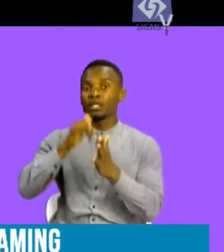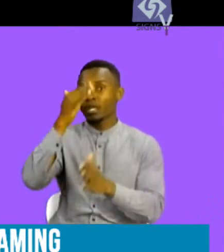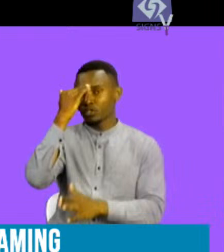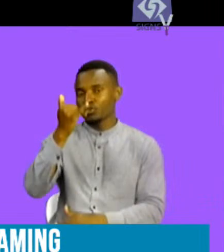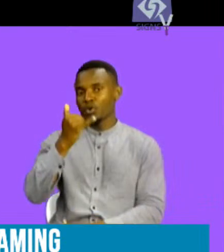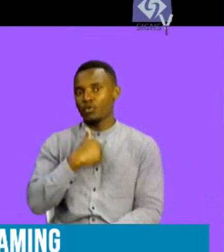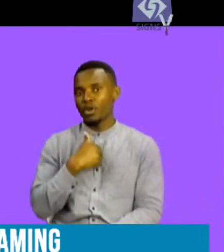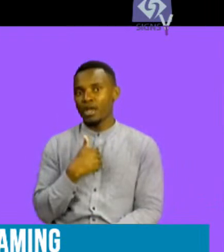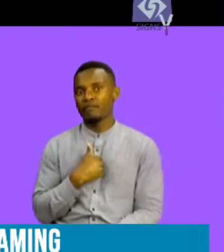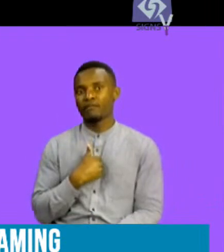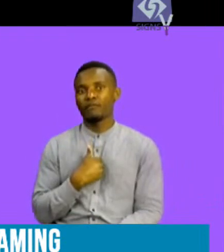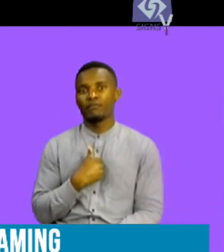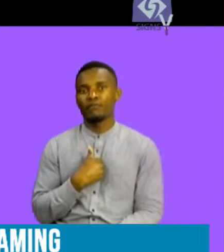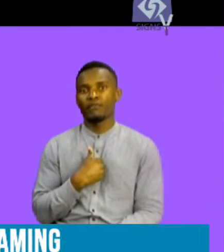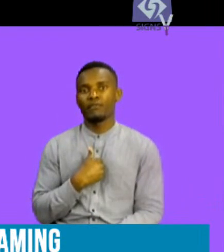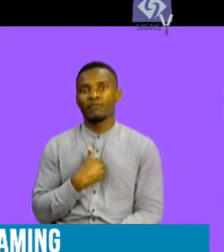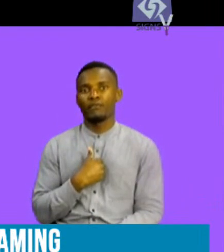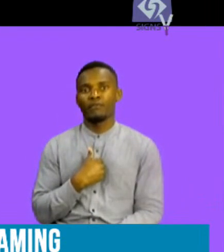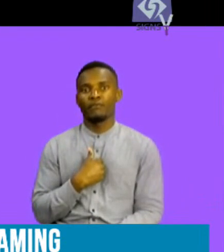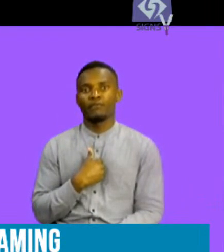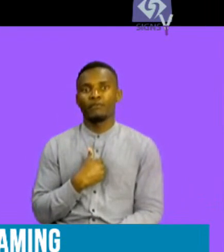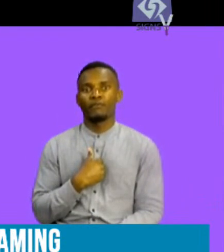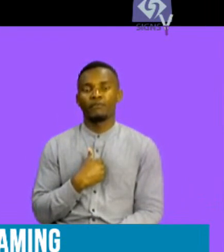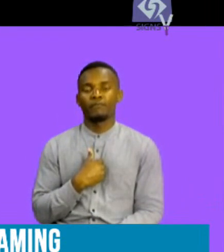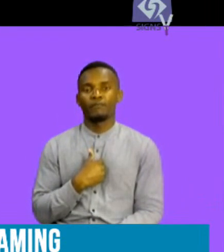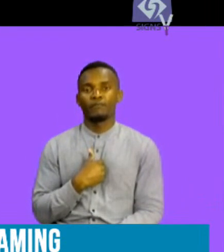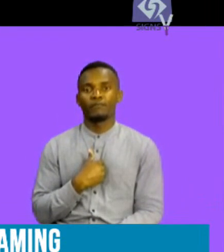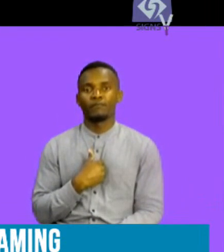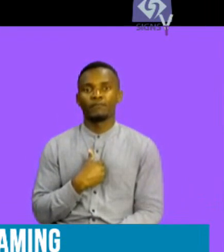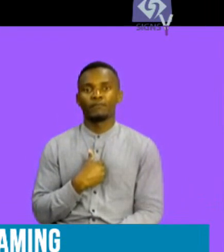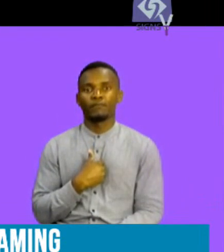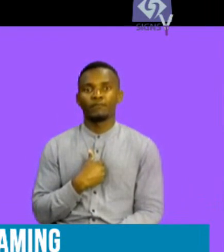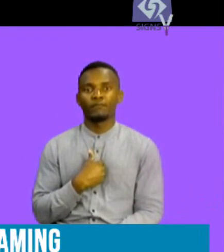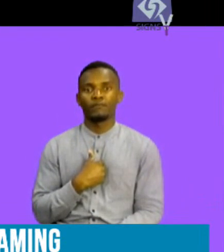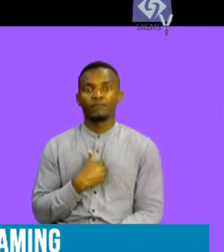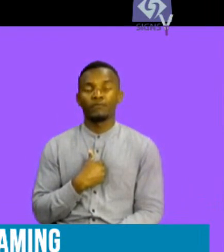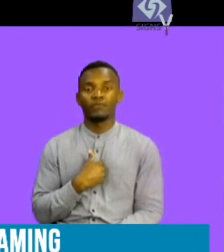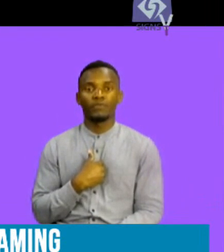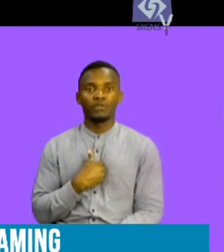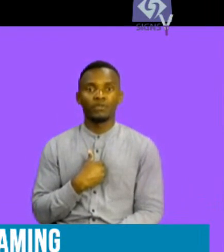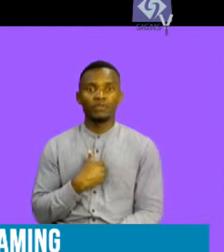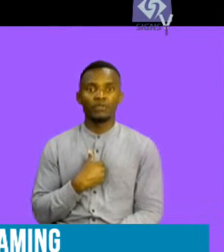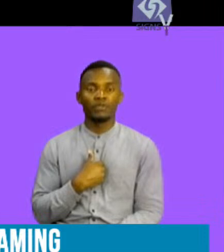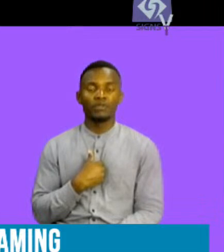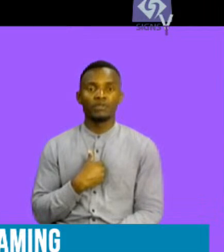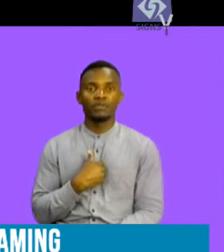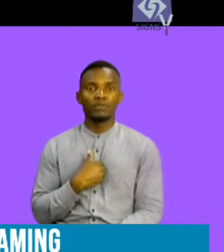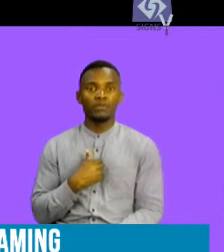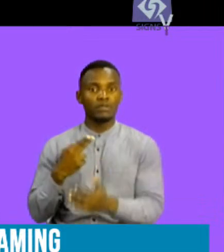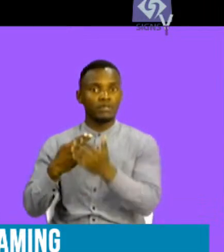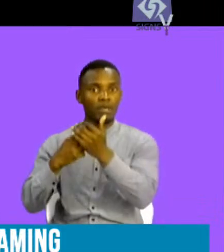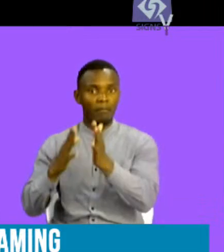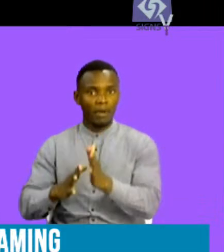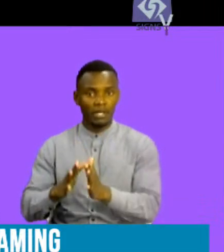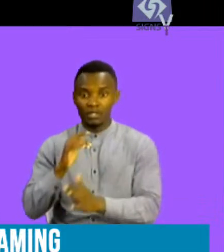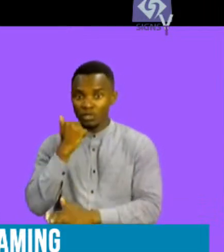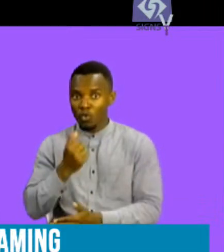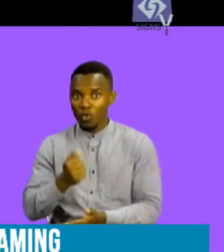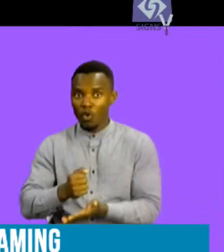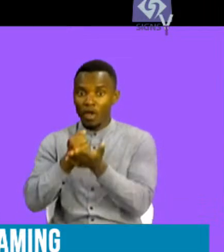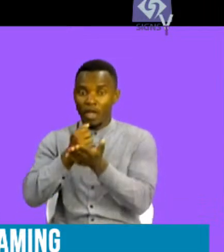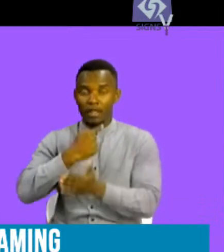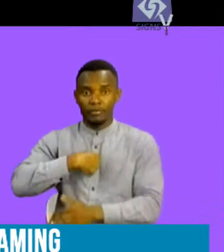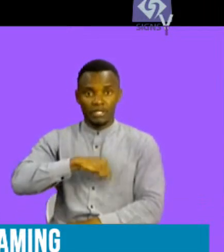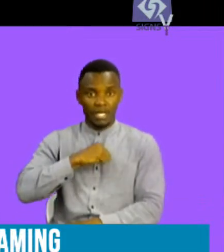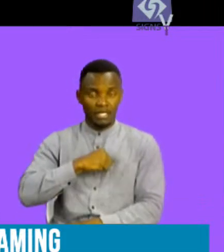have the good wishers or the groups to help us in some